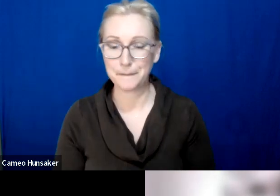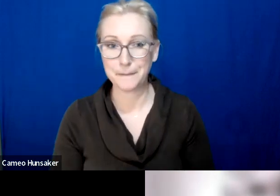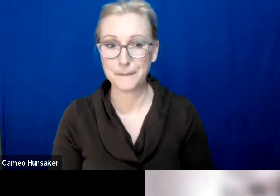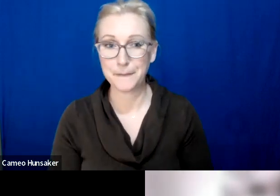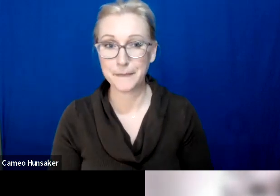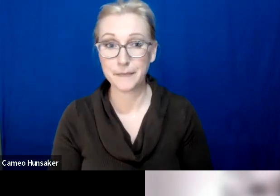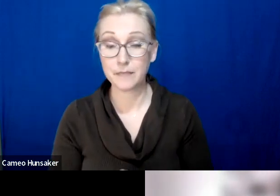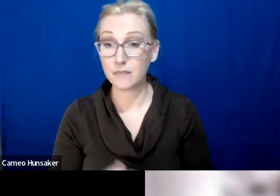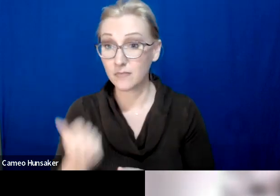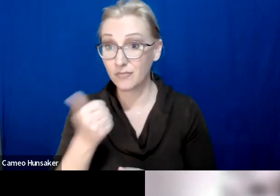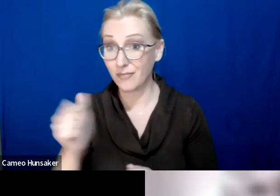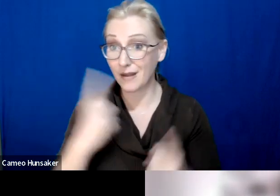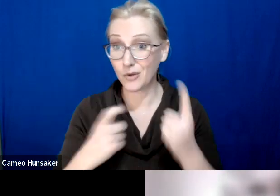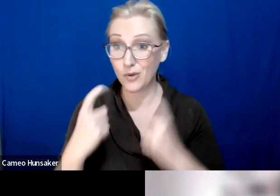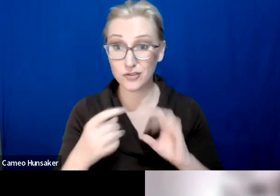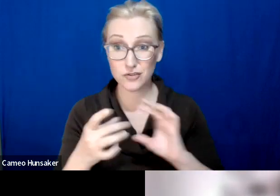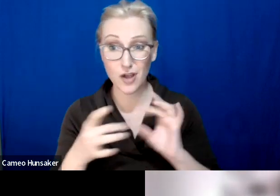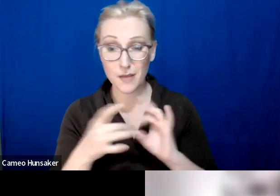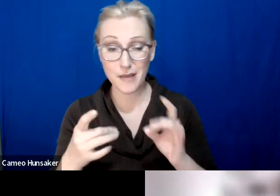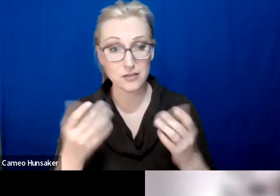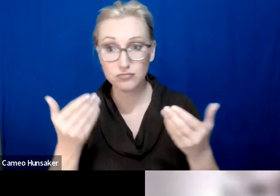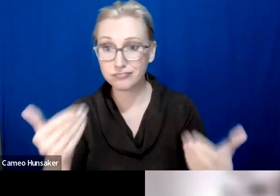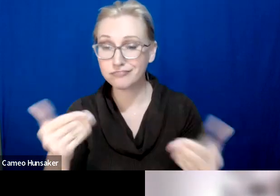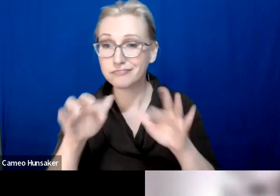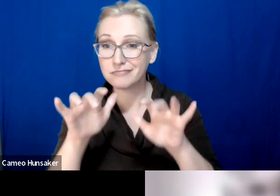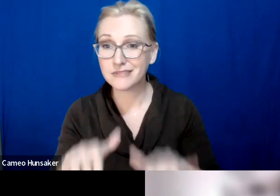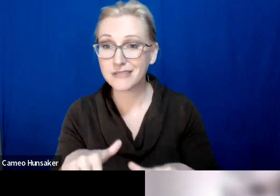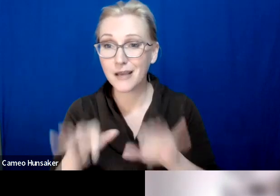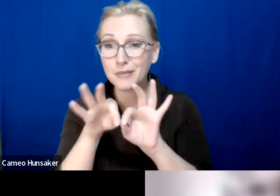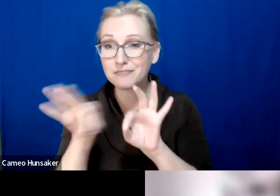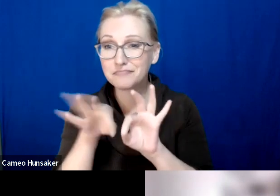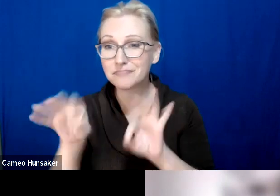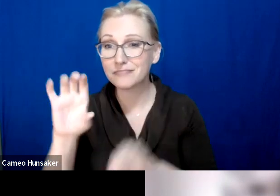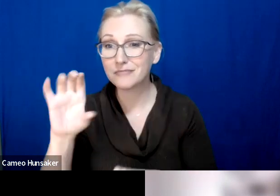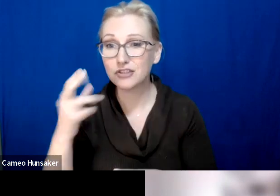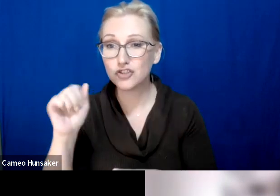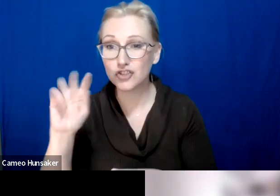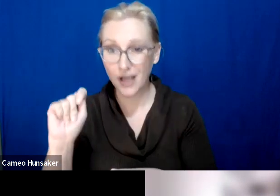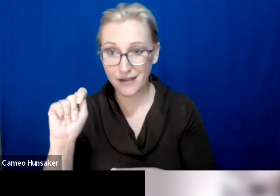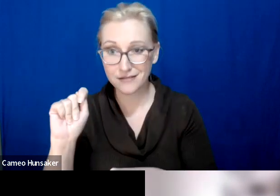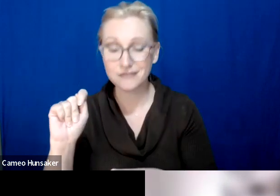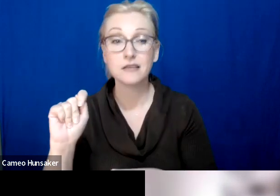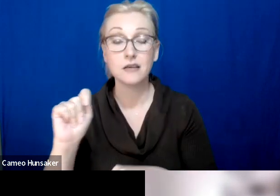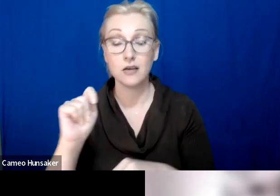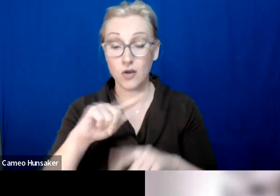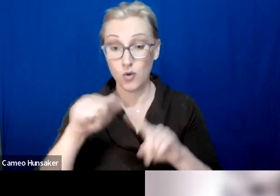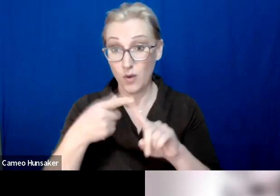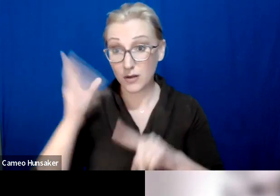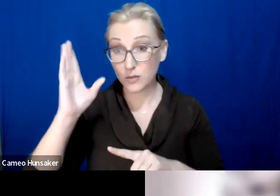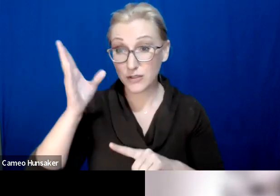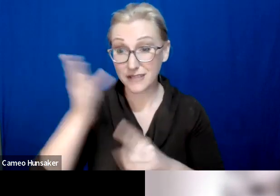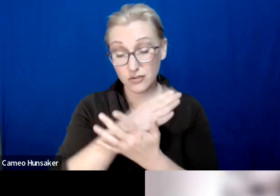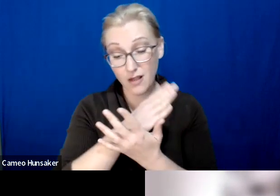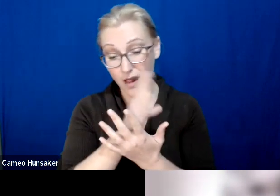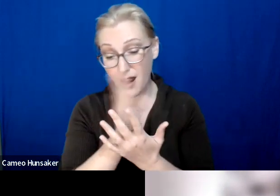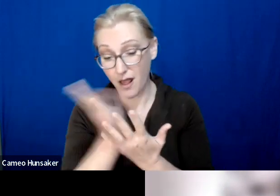Any questions or comments, you can add them to the chat, and we will have time at the end of the presentation to answer any questions